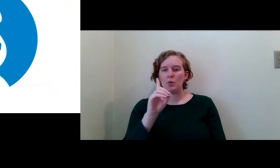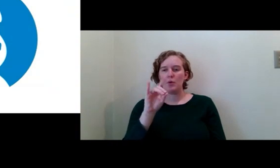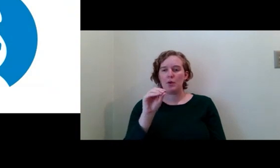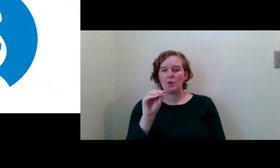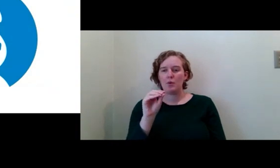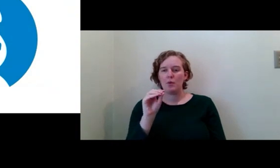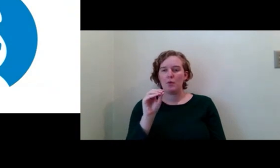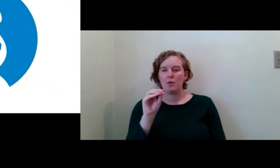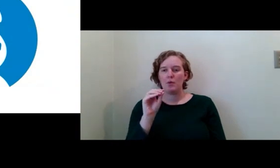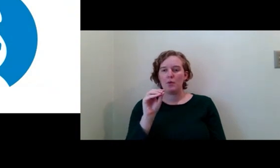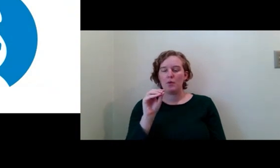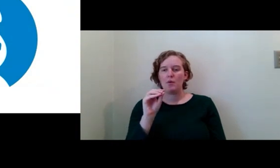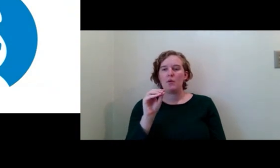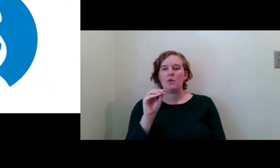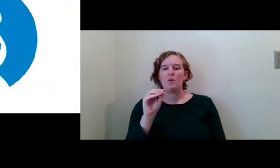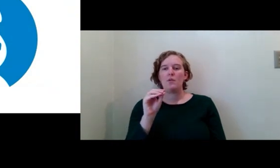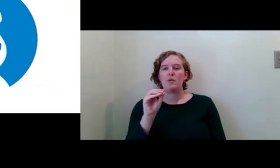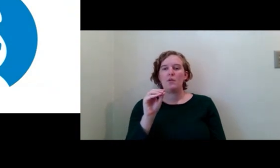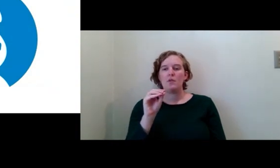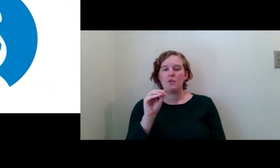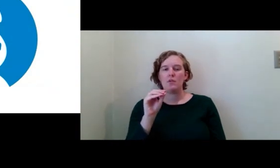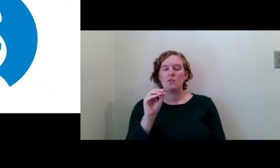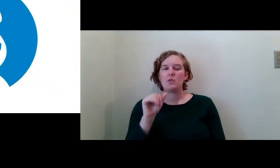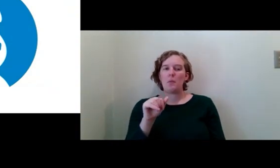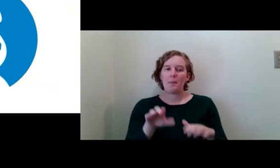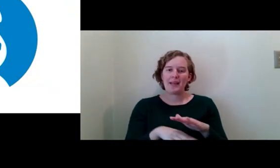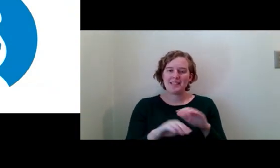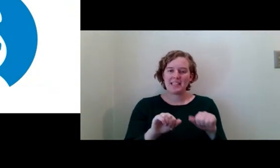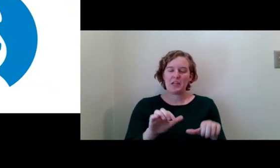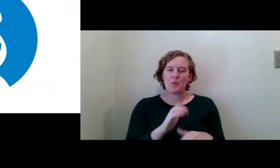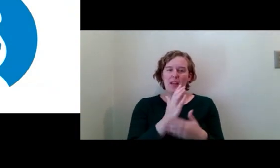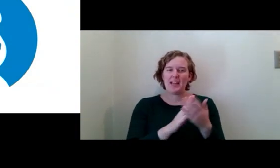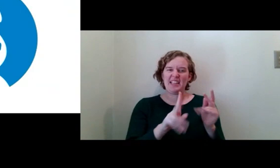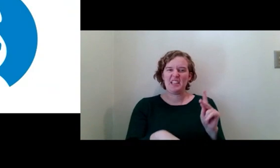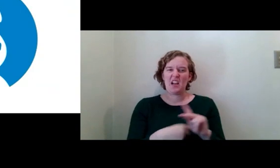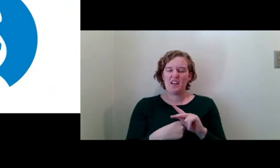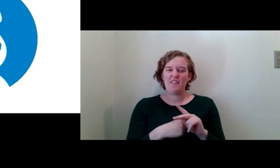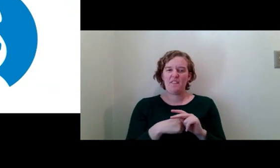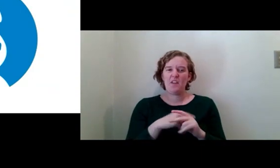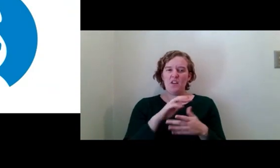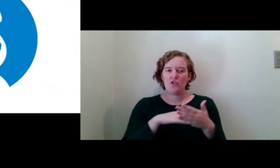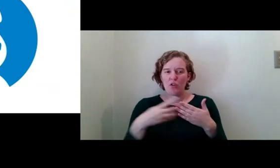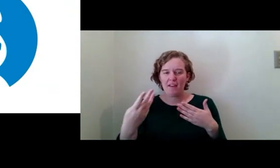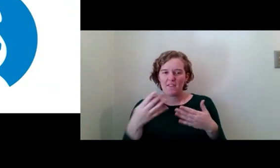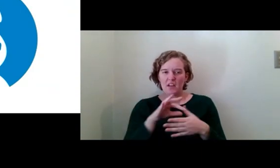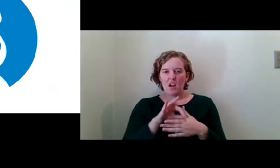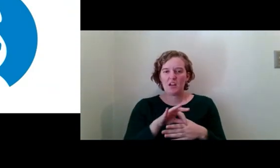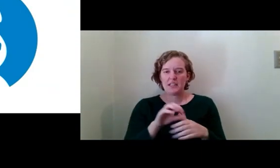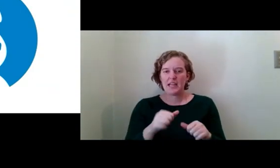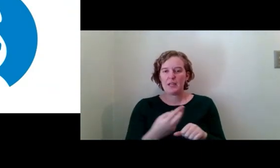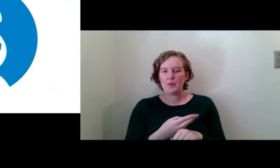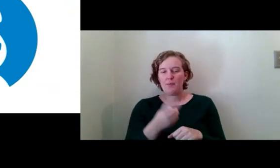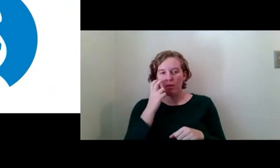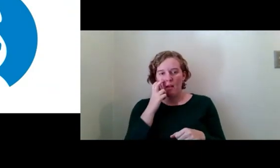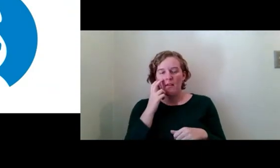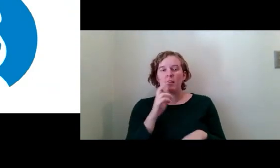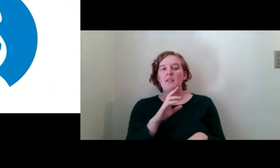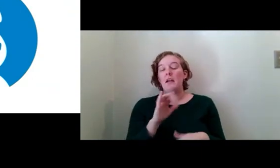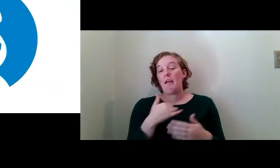solves what's called the accessible graphics problem. Basically, you can do any kind of graphical content. You can even use it blind. There's a video on how to do